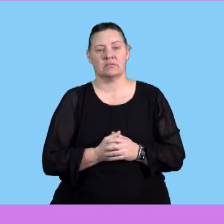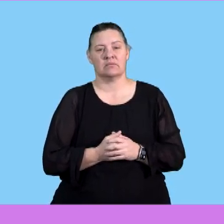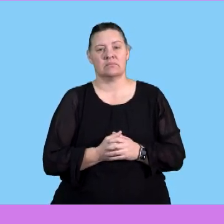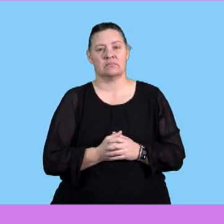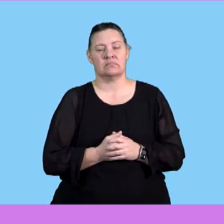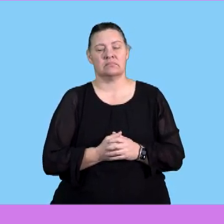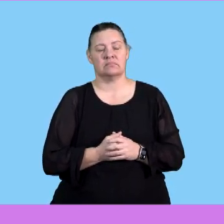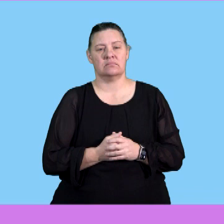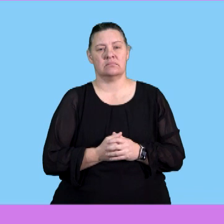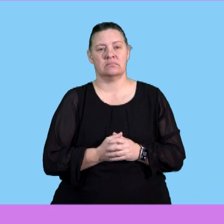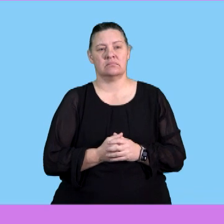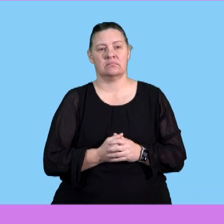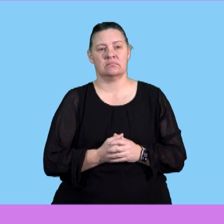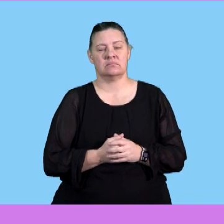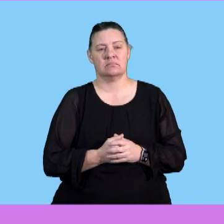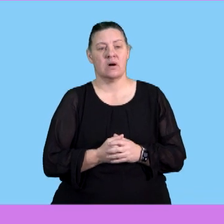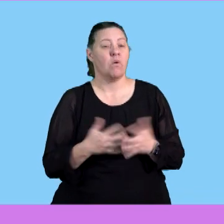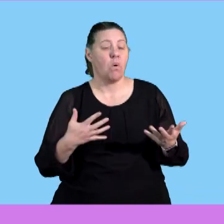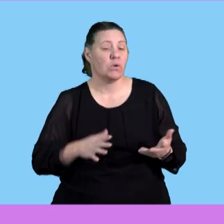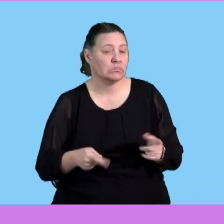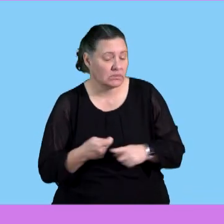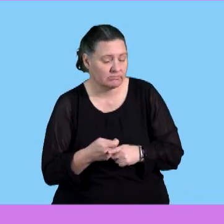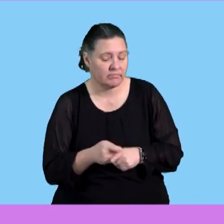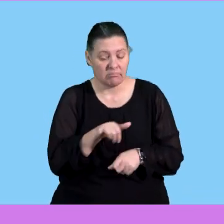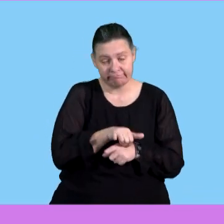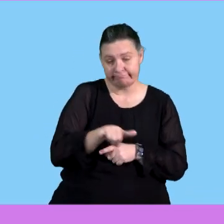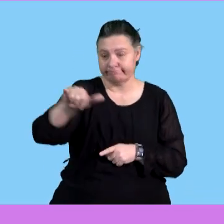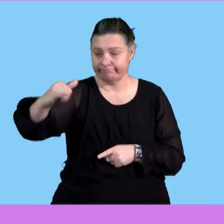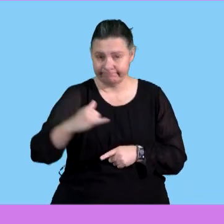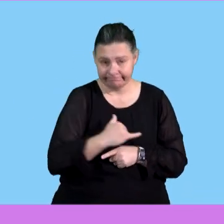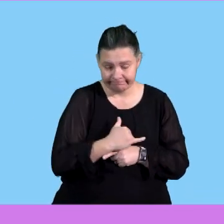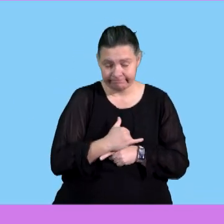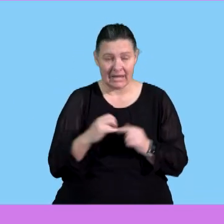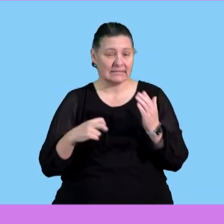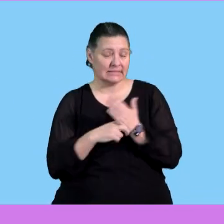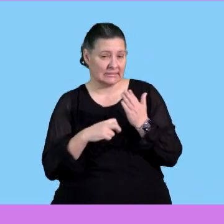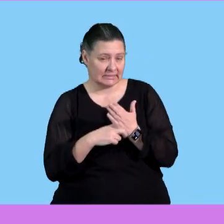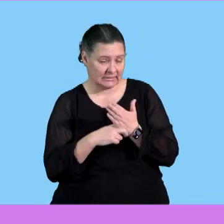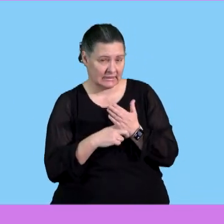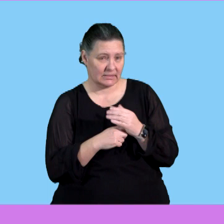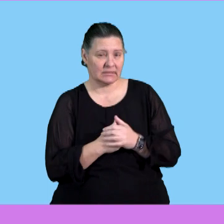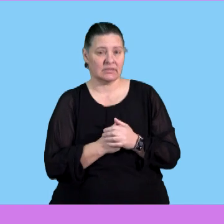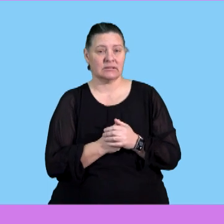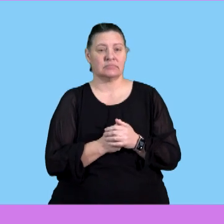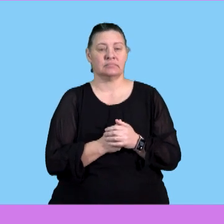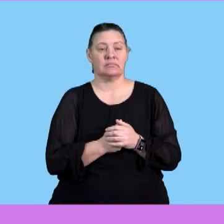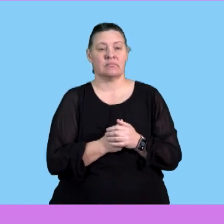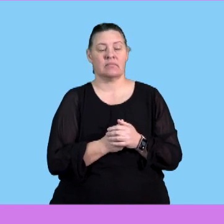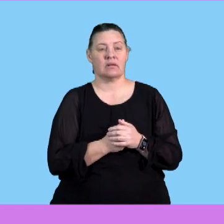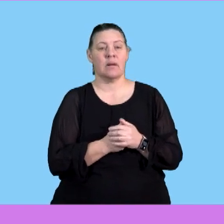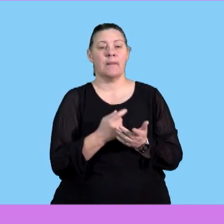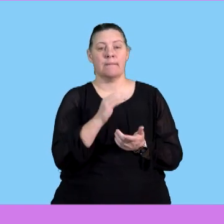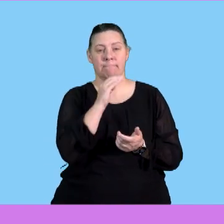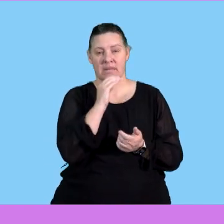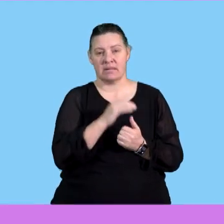another country, and they are planning on buying return trip tickets. So when we talk of a return trip, it